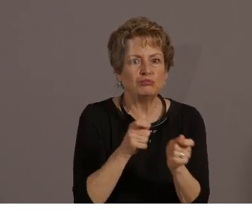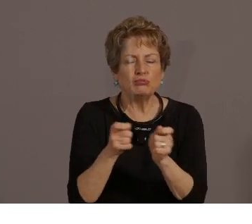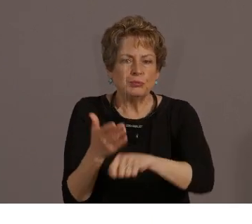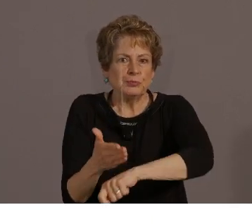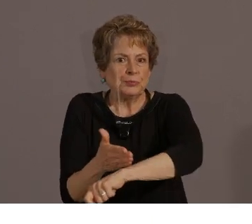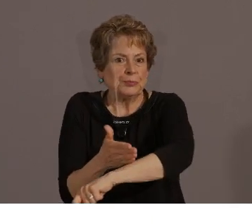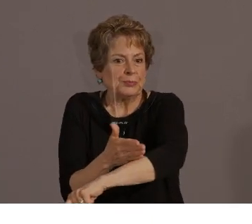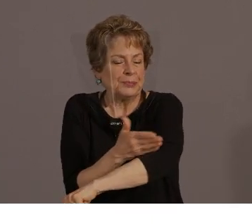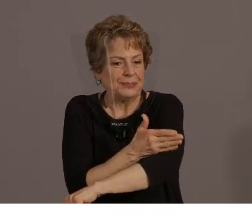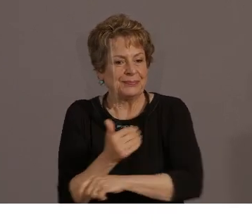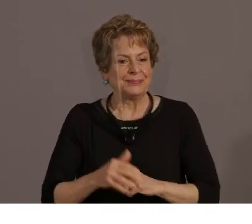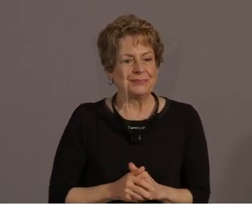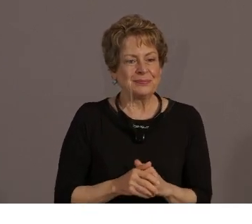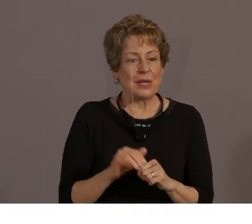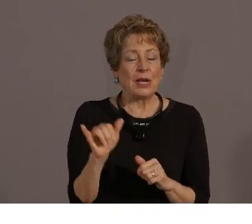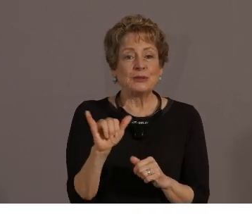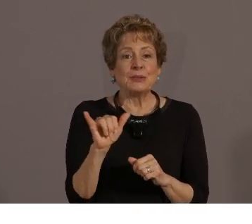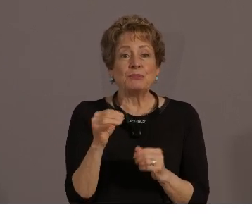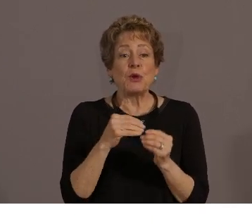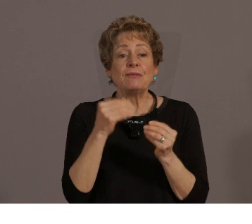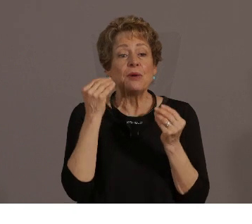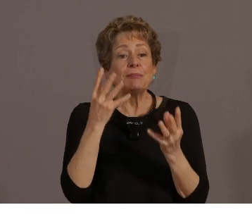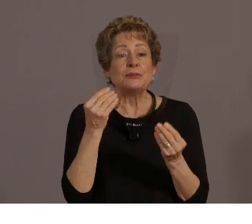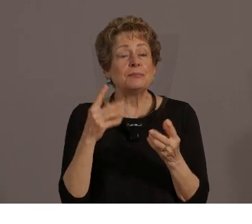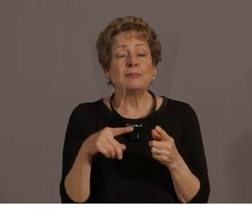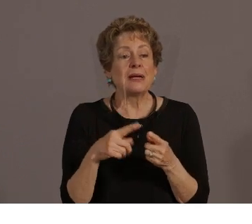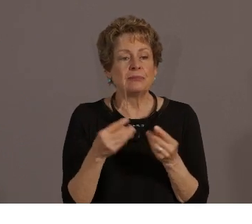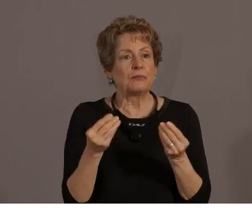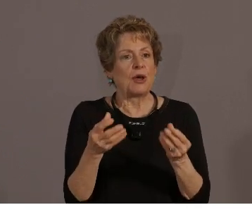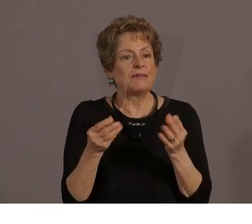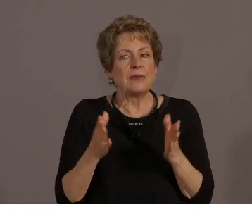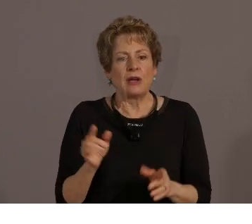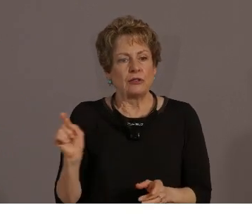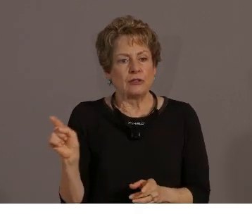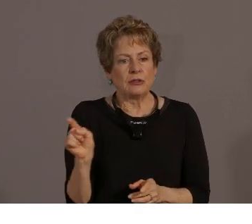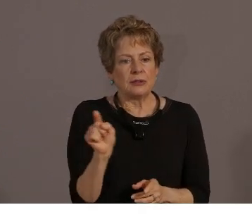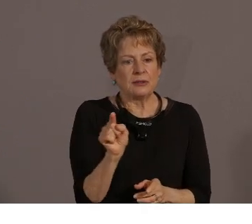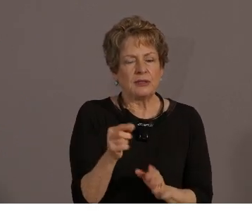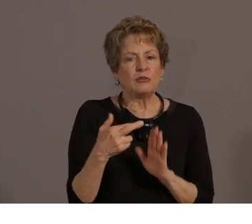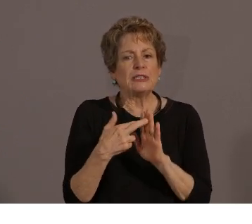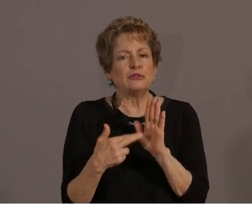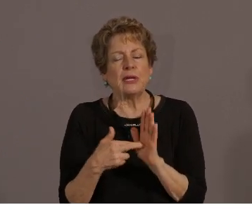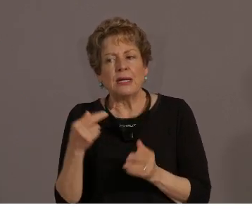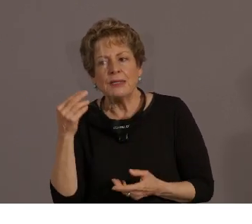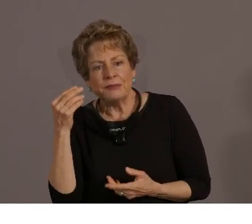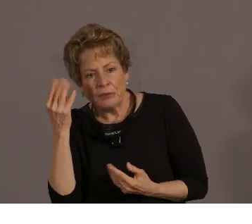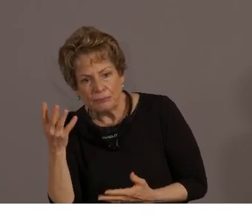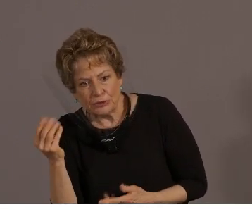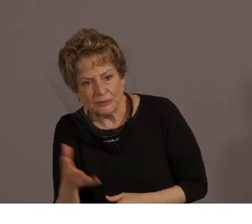information on all of the providers and their registration information if you go to our website at